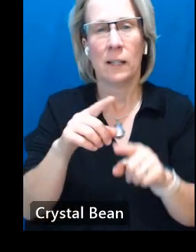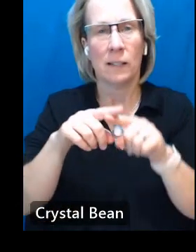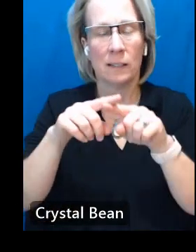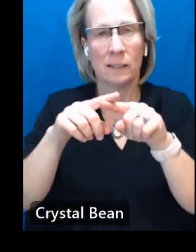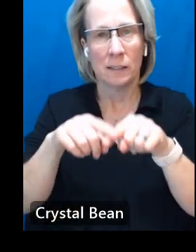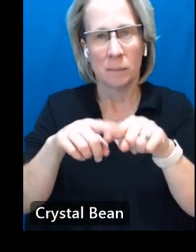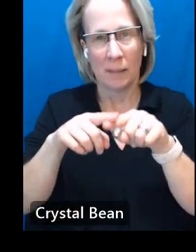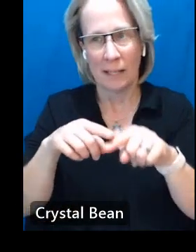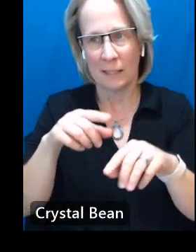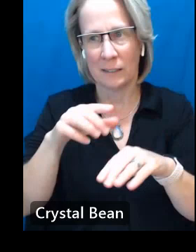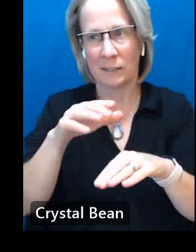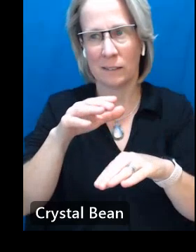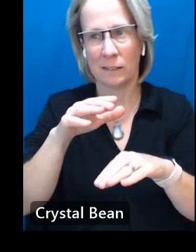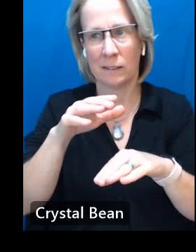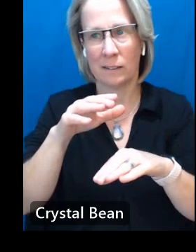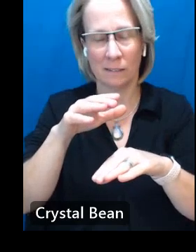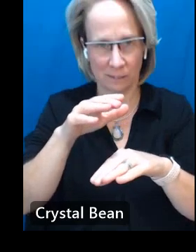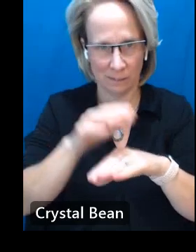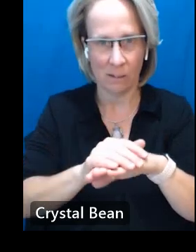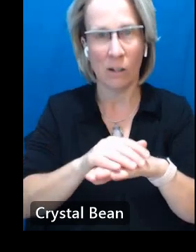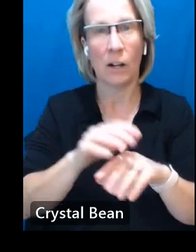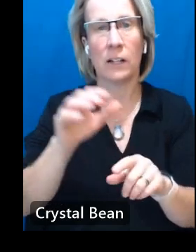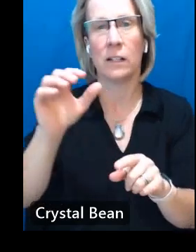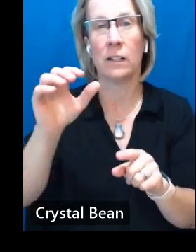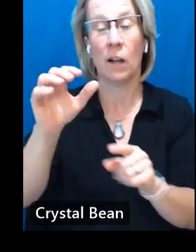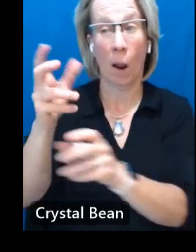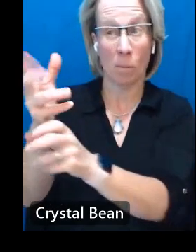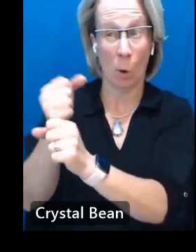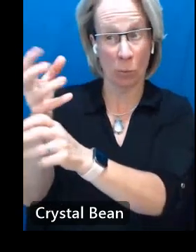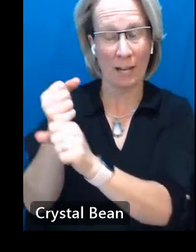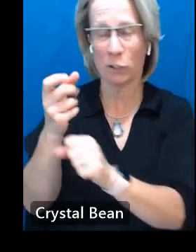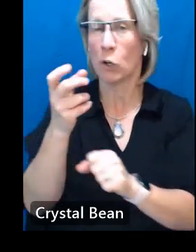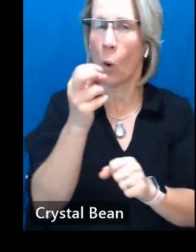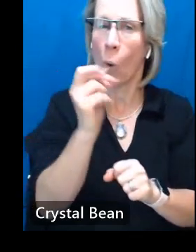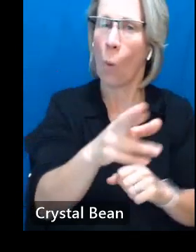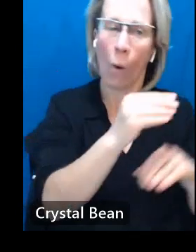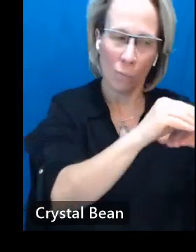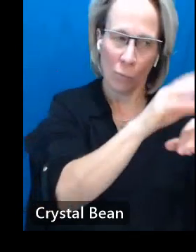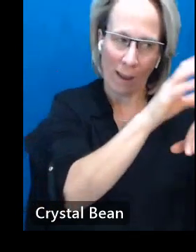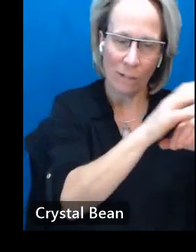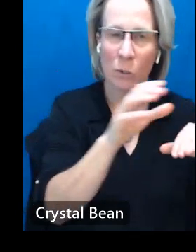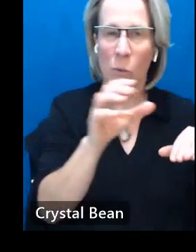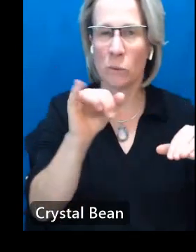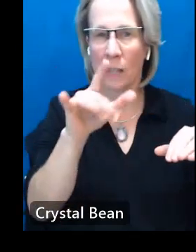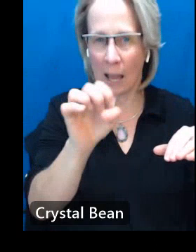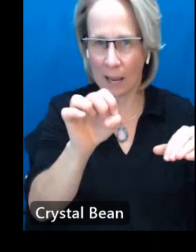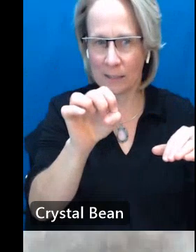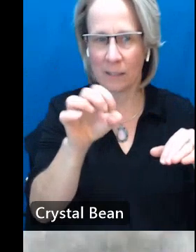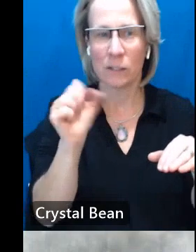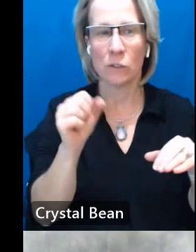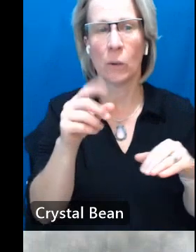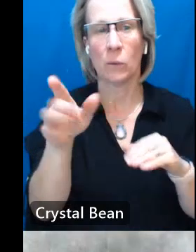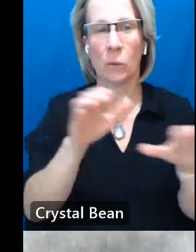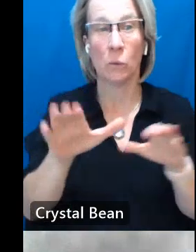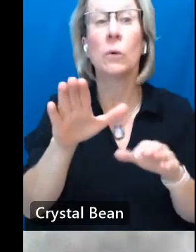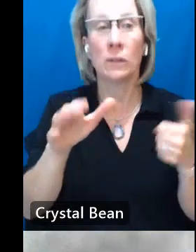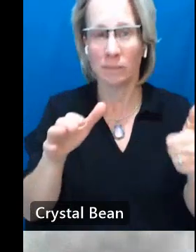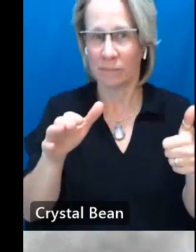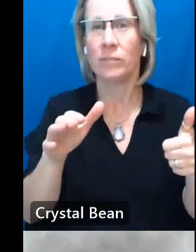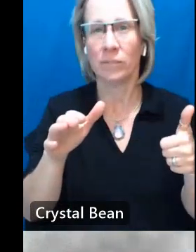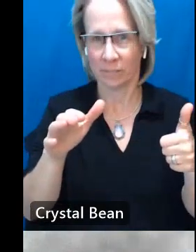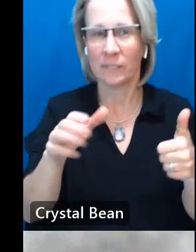whether you're in the appropriation or revenue side of your budget. So you're going to enter in your expenditure category,